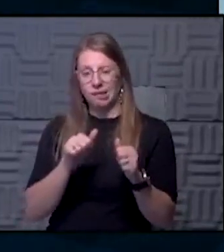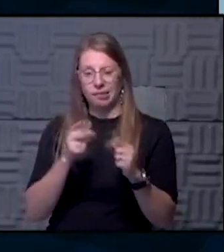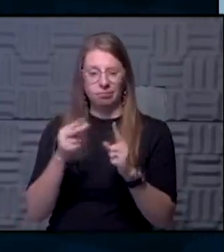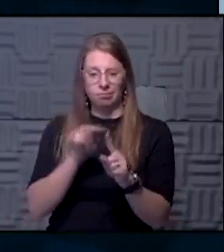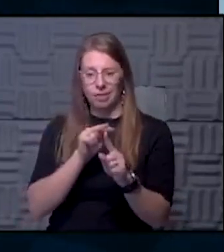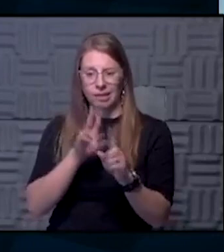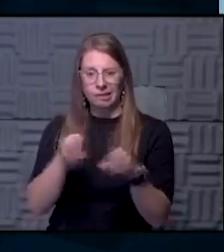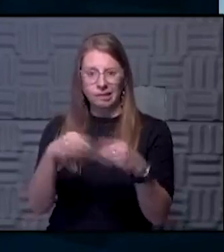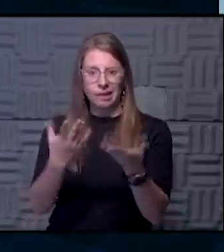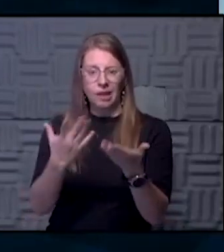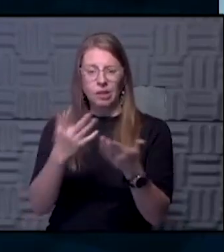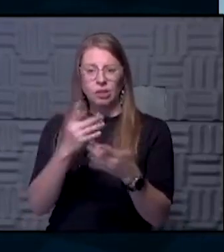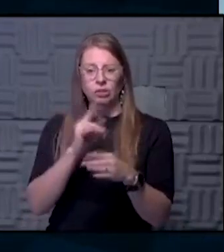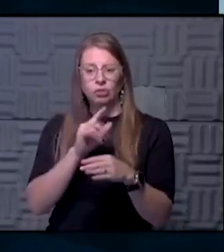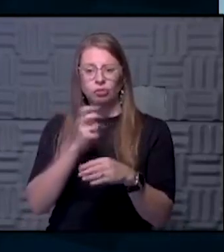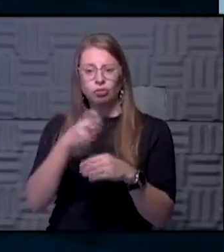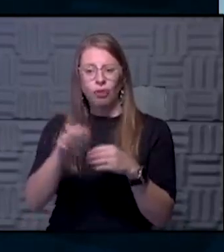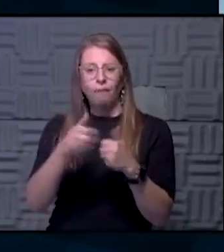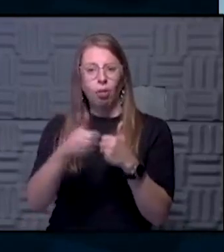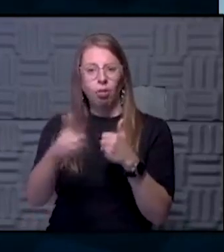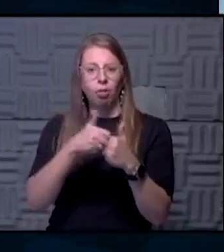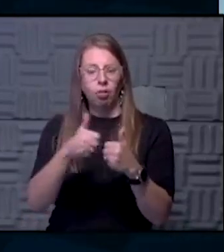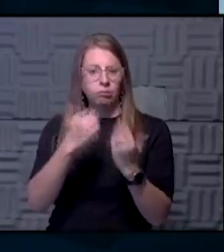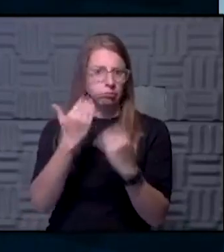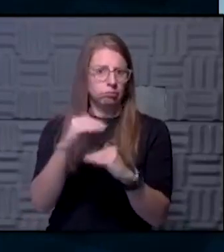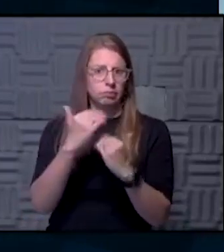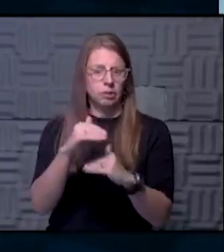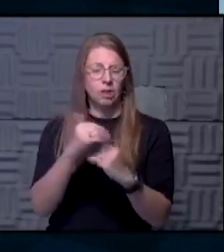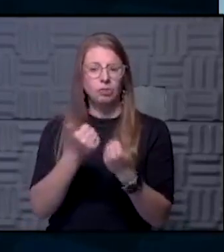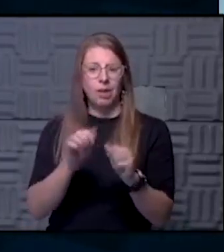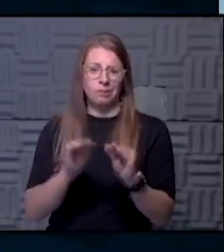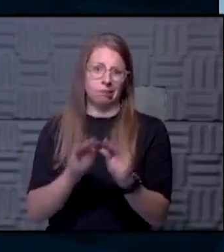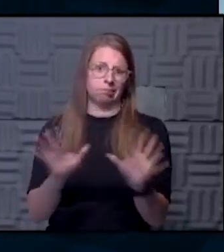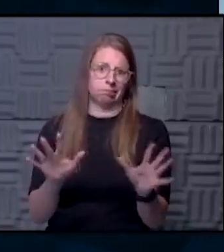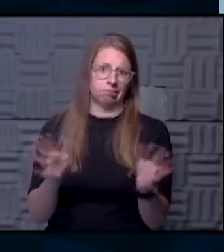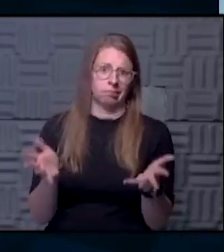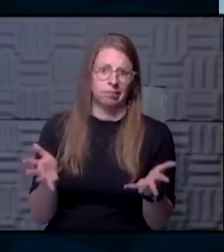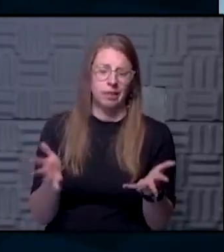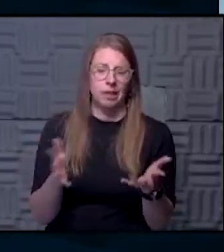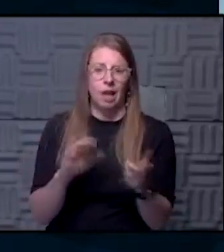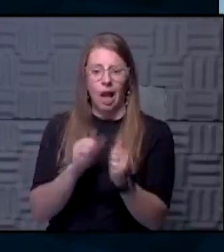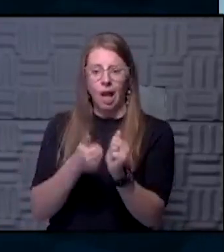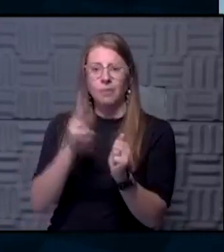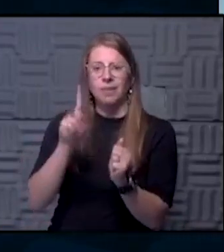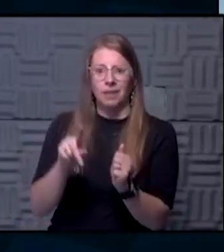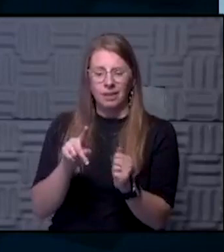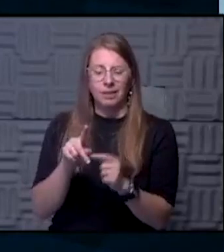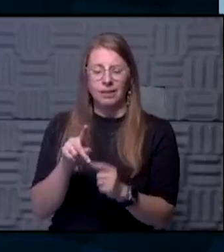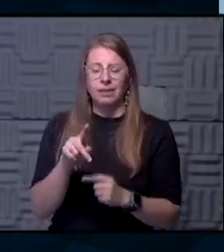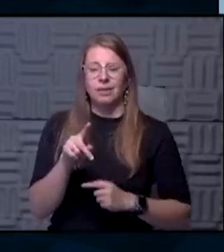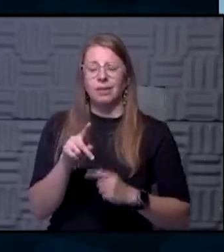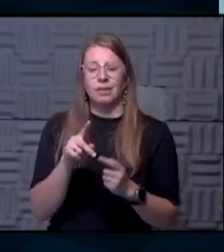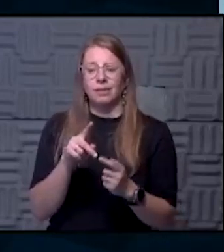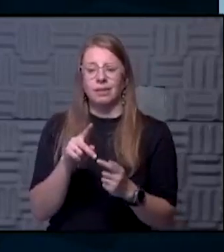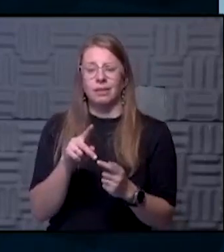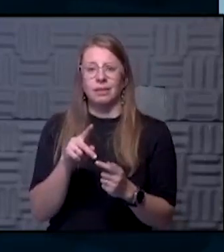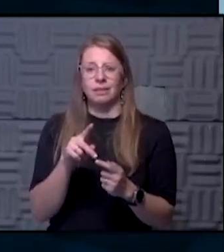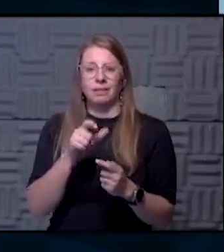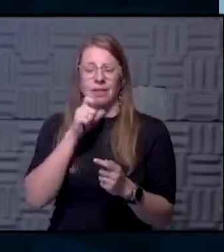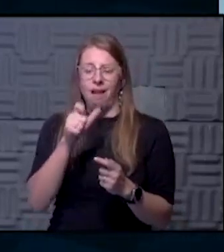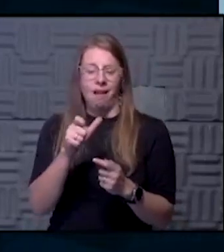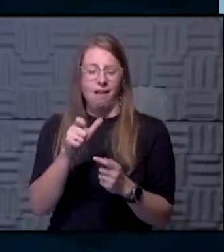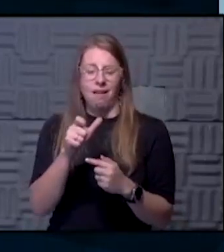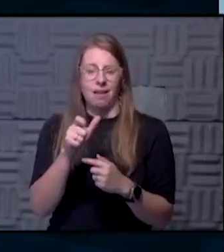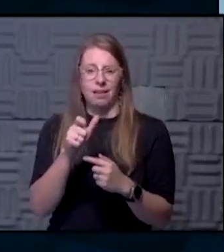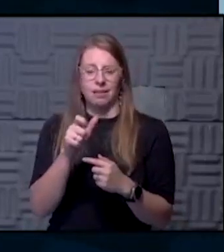travel restriction, and again, we're trying to be transparent. We don't update that but every other week. We just updated that this week,